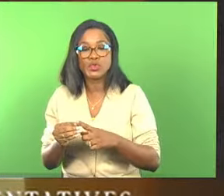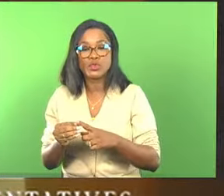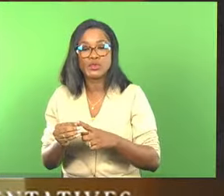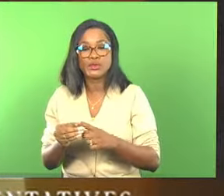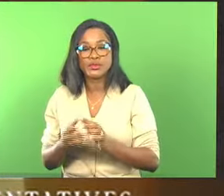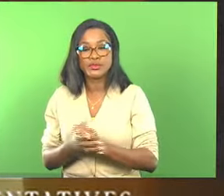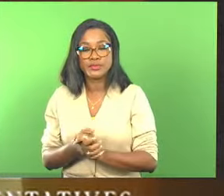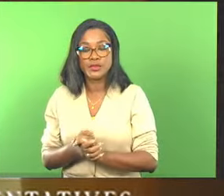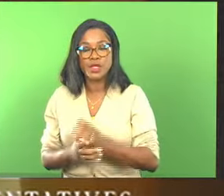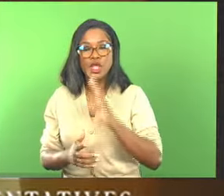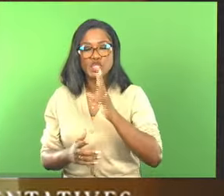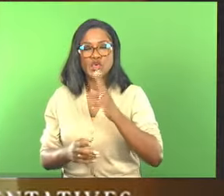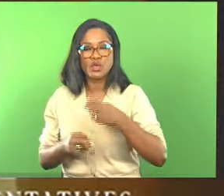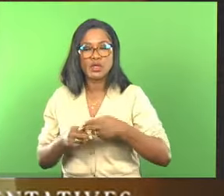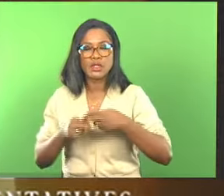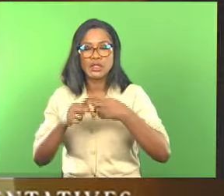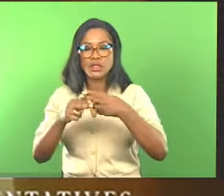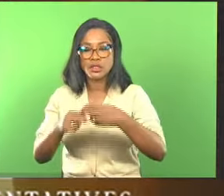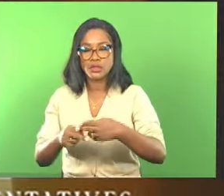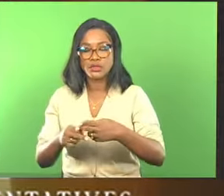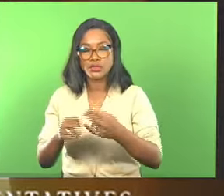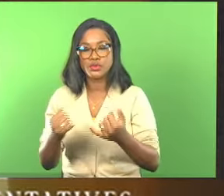Dasaputro sama kanya,